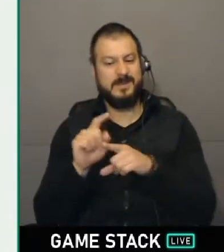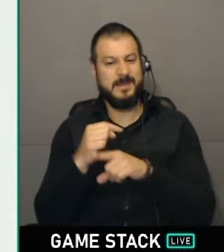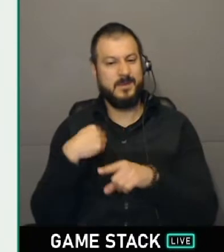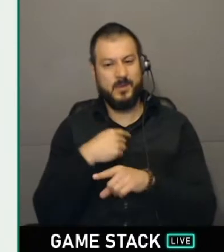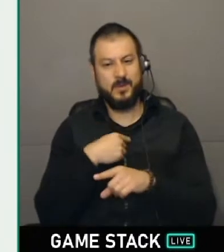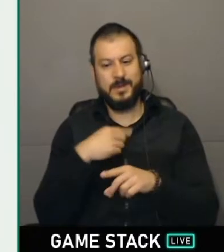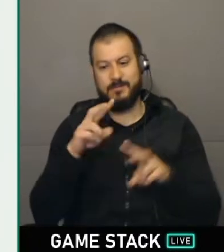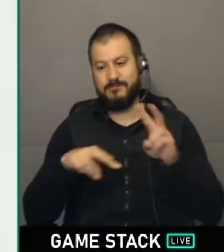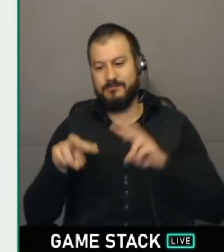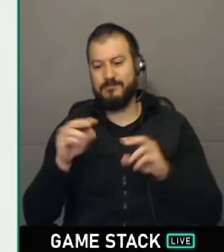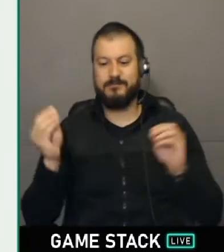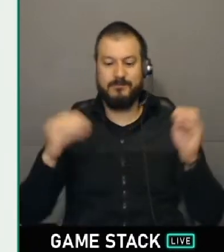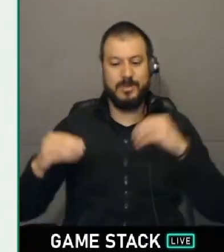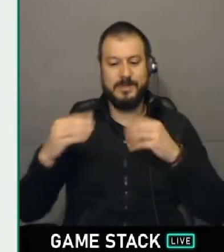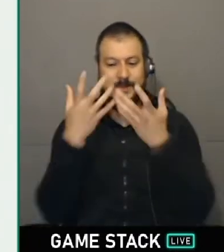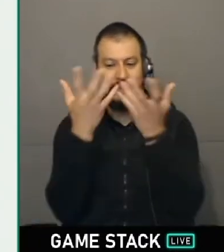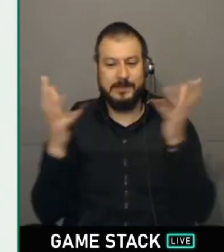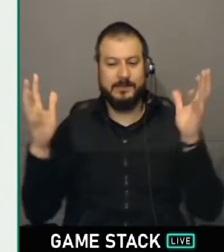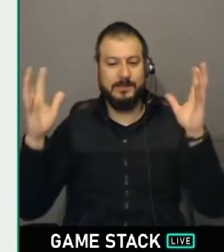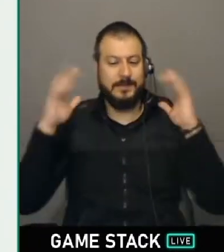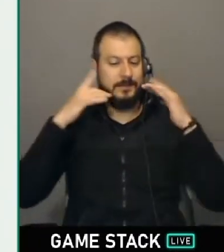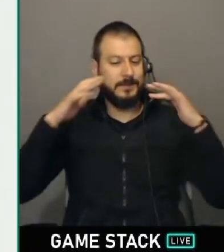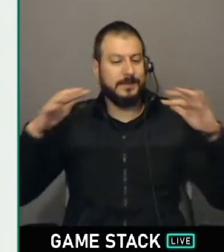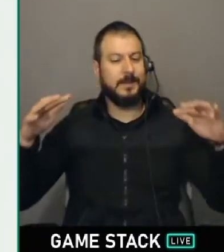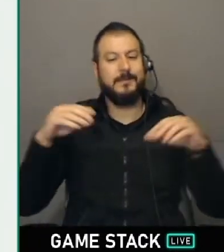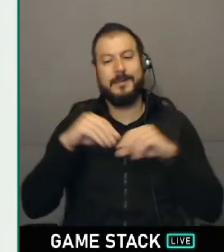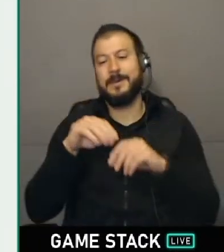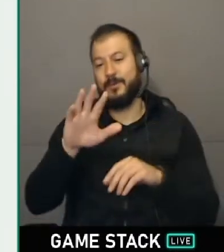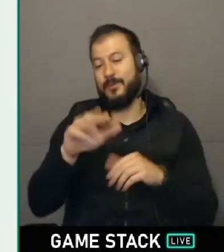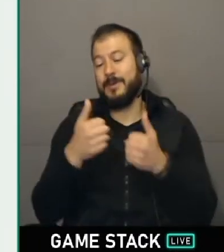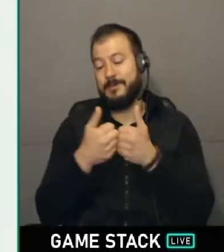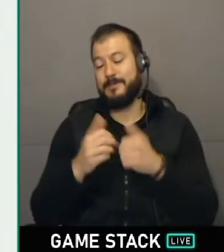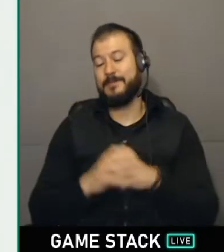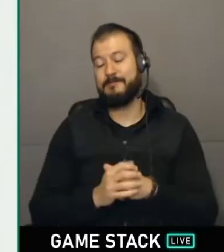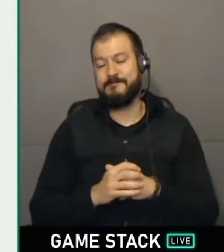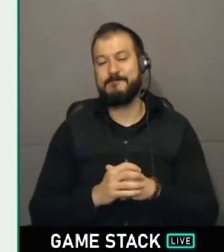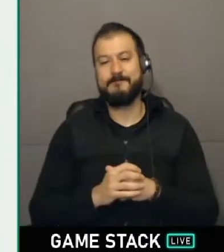putting spatial sound into your game.